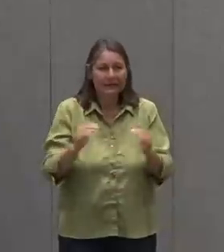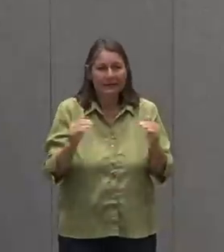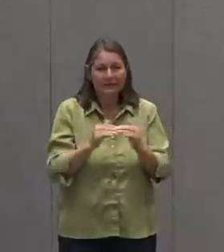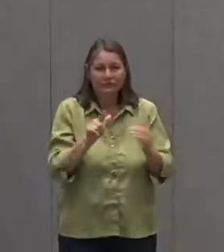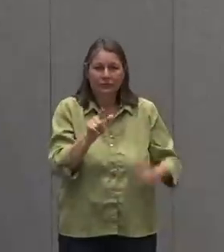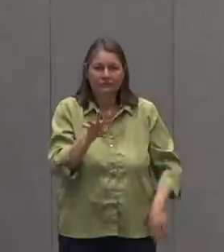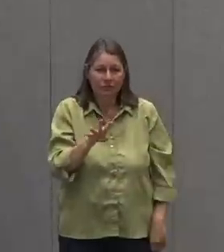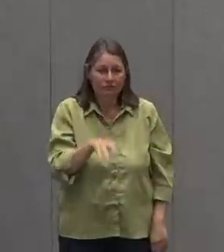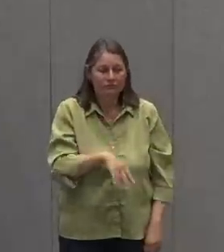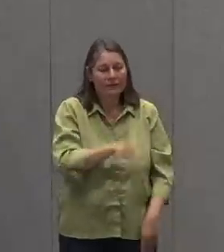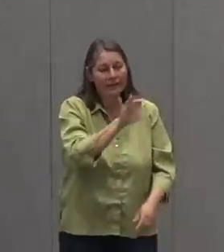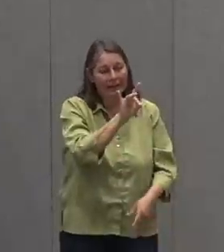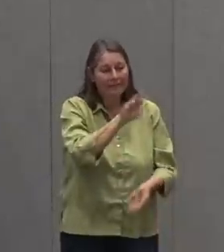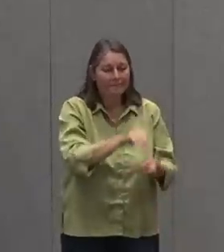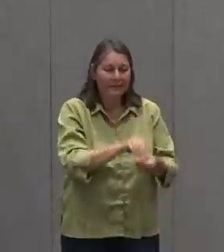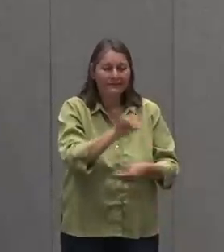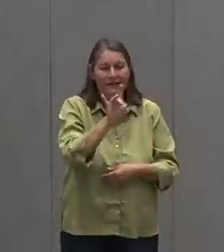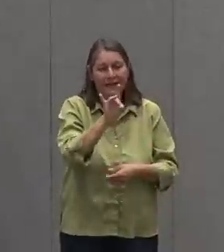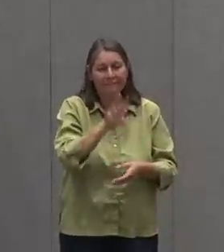8 + 8 + 8 + 8 = 24 legs.